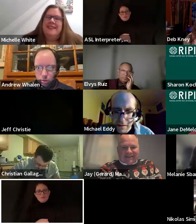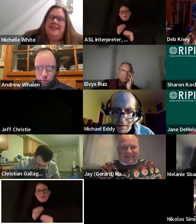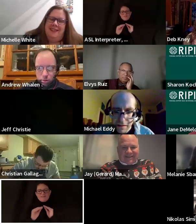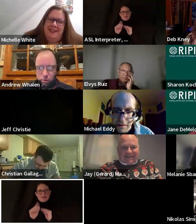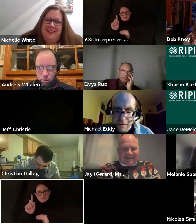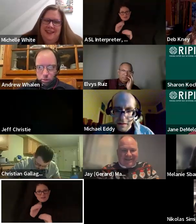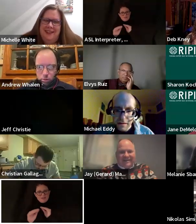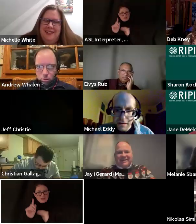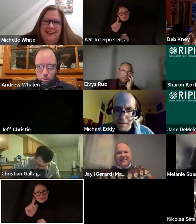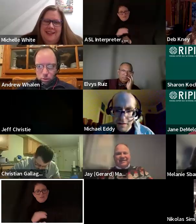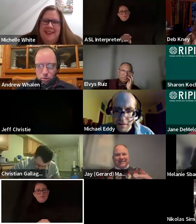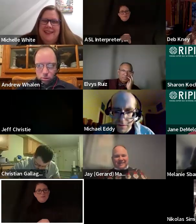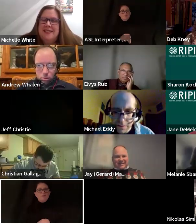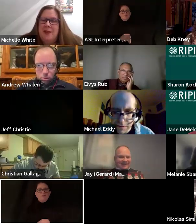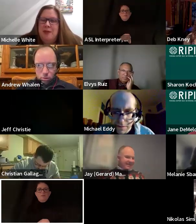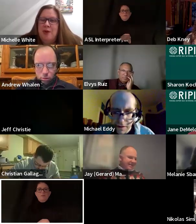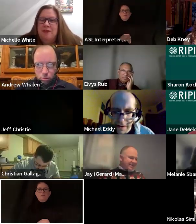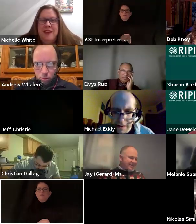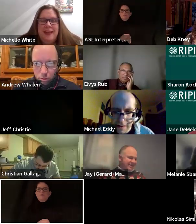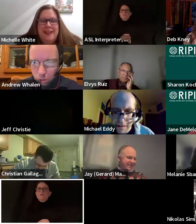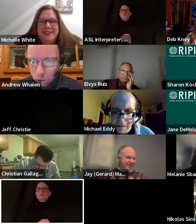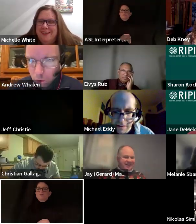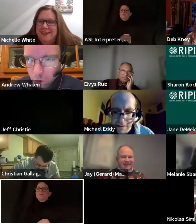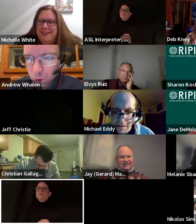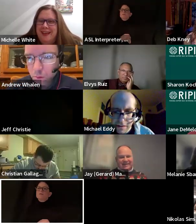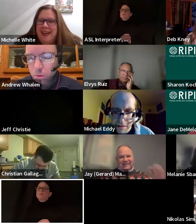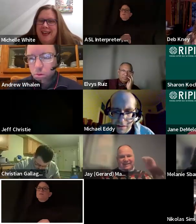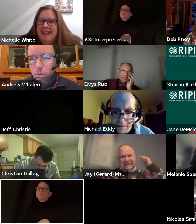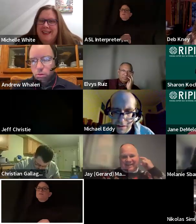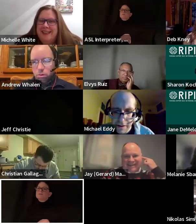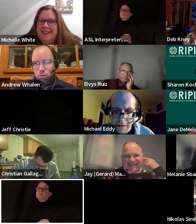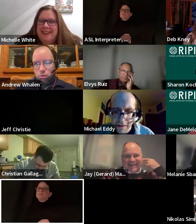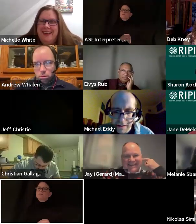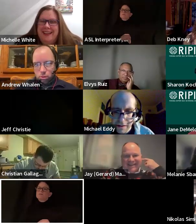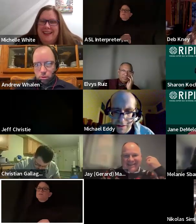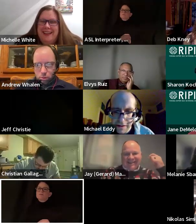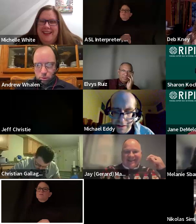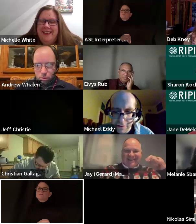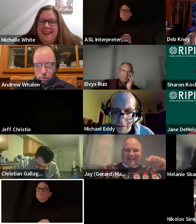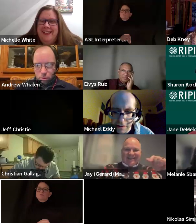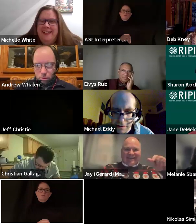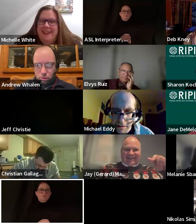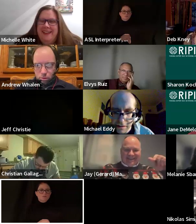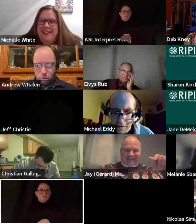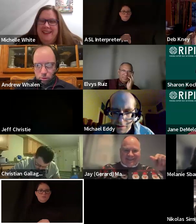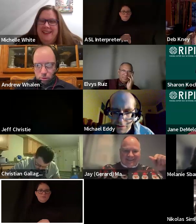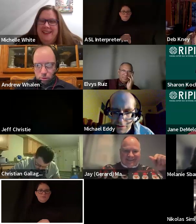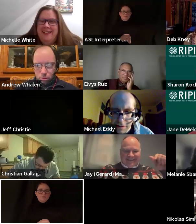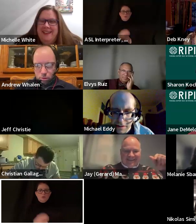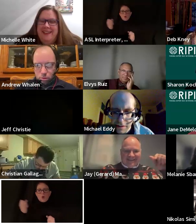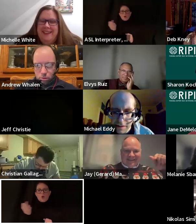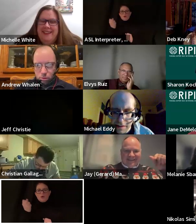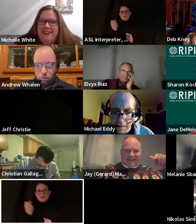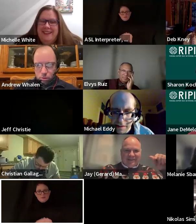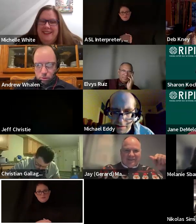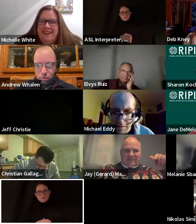that. It's just It's time with more feeling. Right. We got it. All right. Hold on.